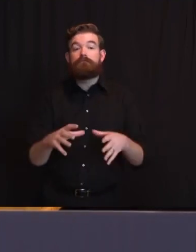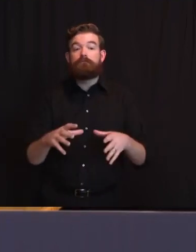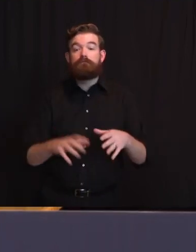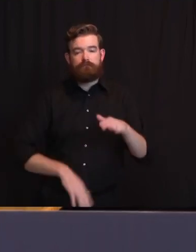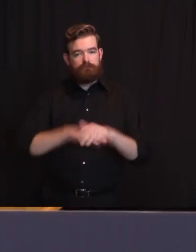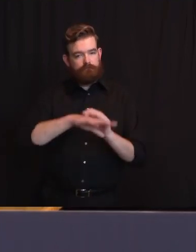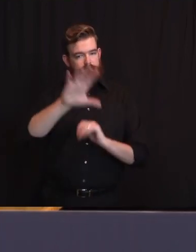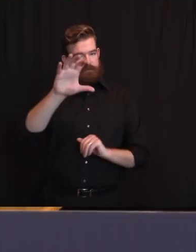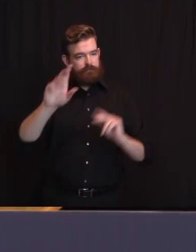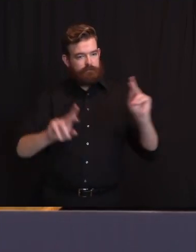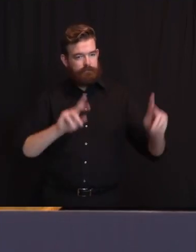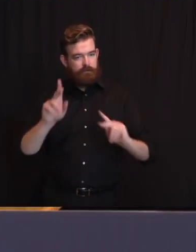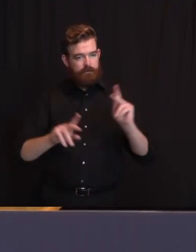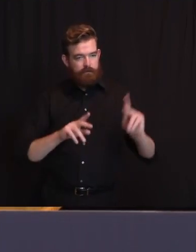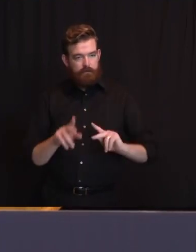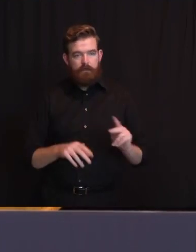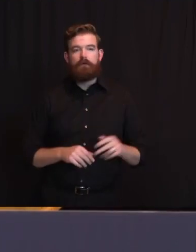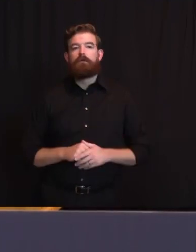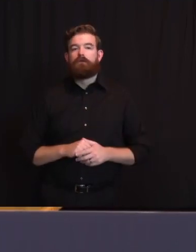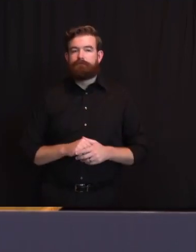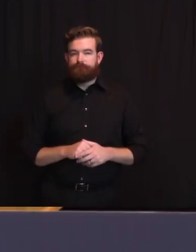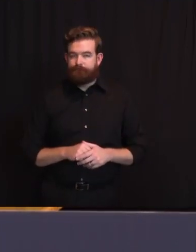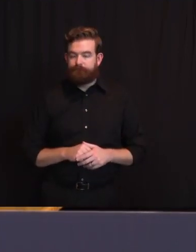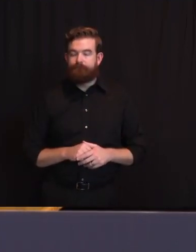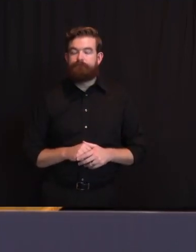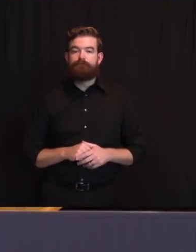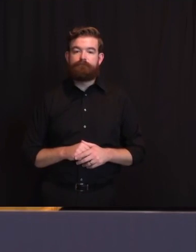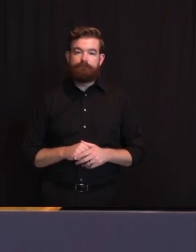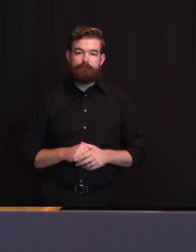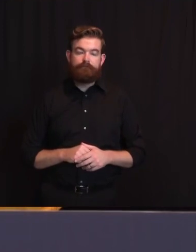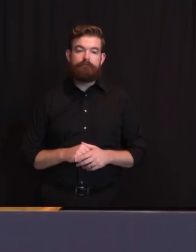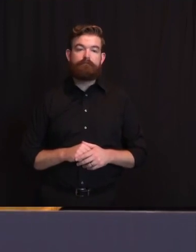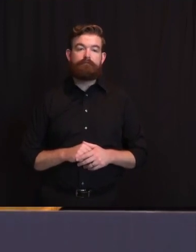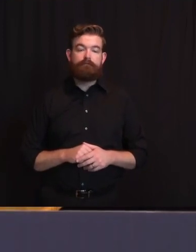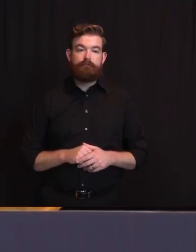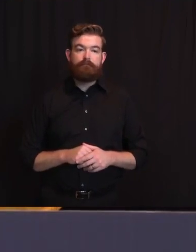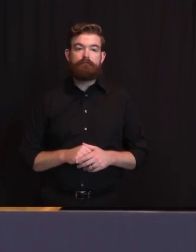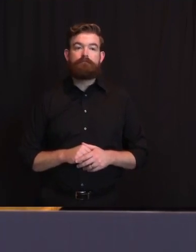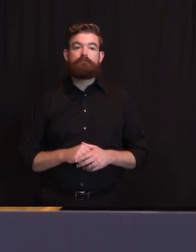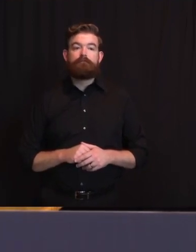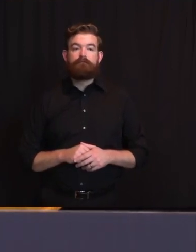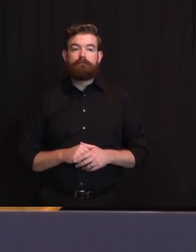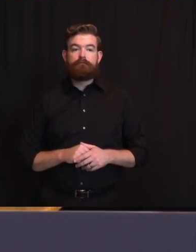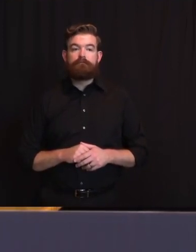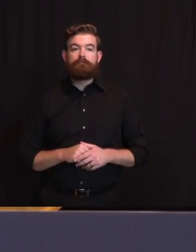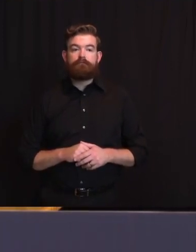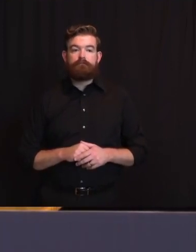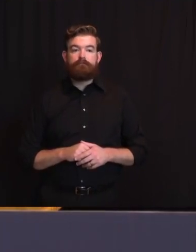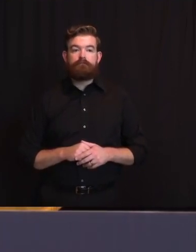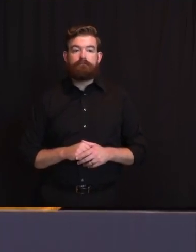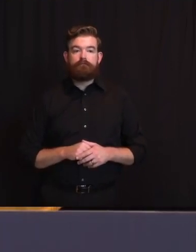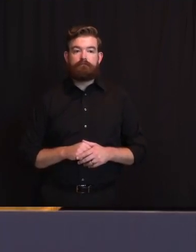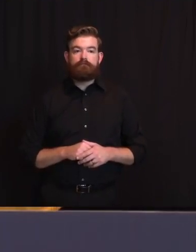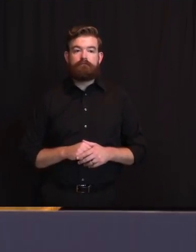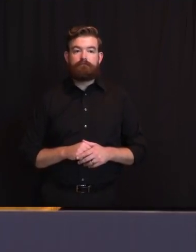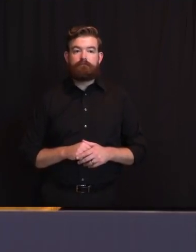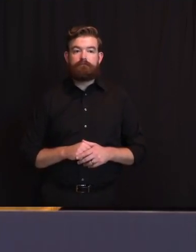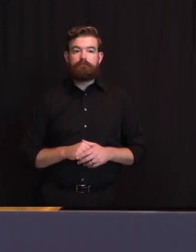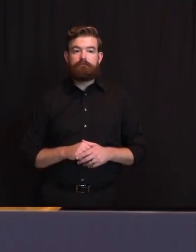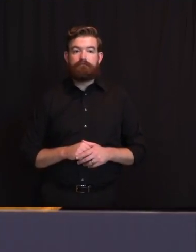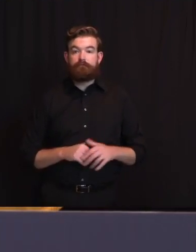guideposts. But you could just feel it especially when it ended and